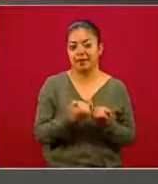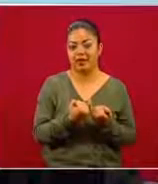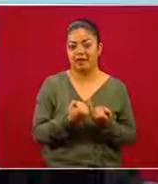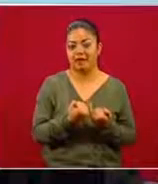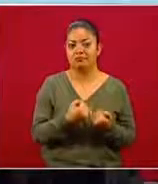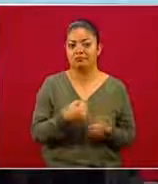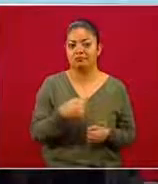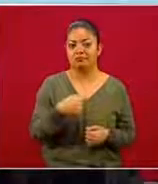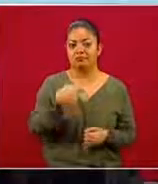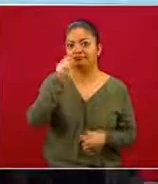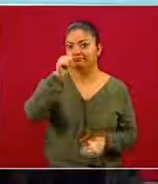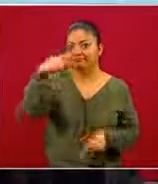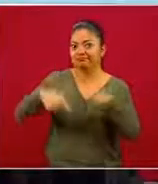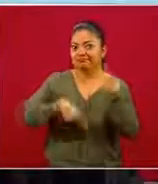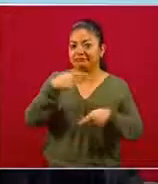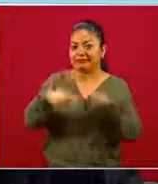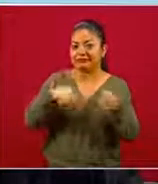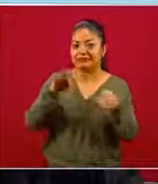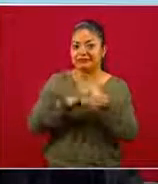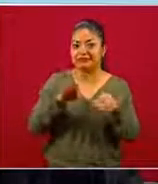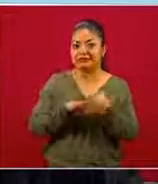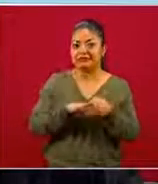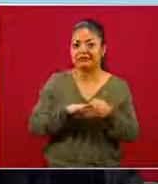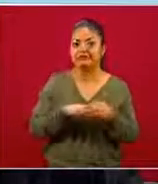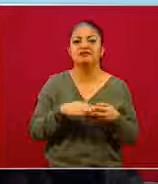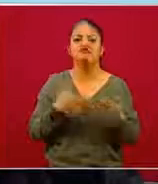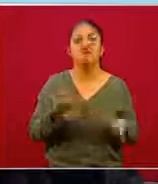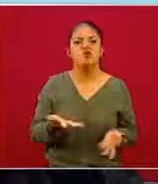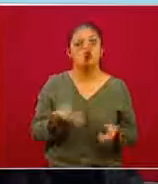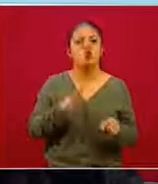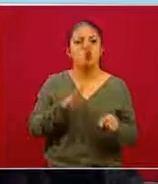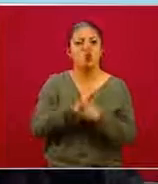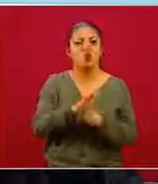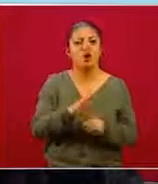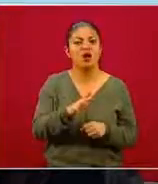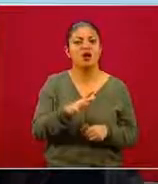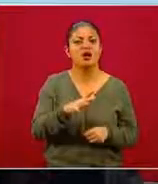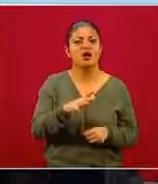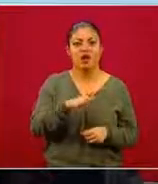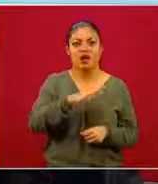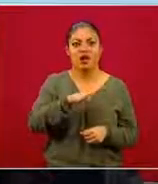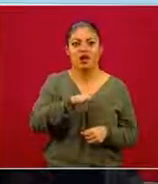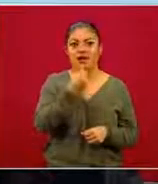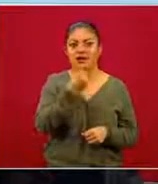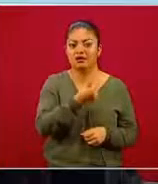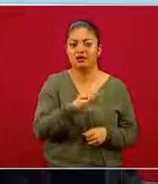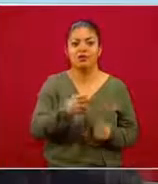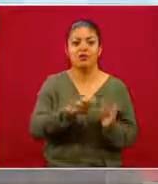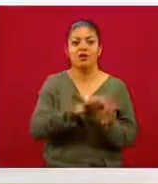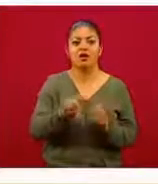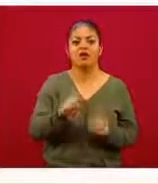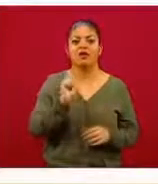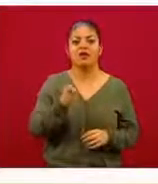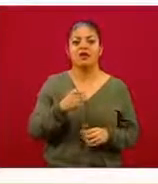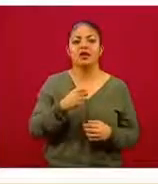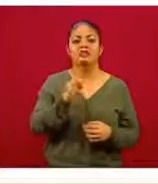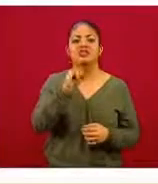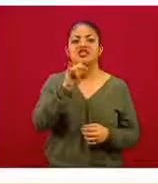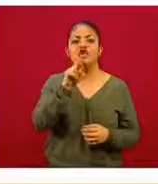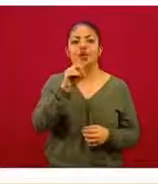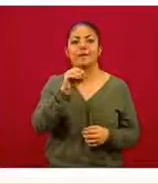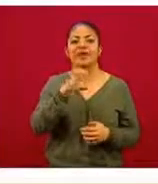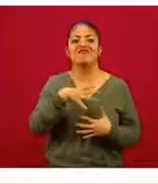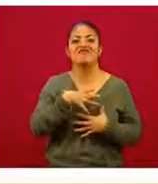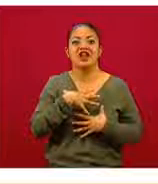who have been affected in this way. And here we can say, what are these cases that